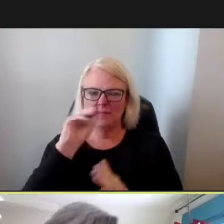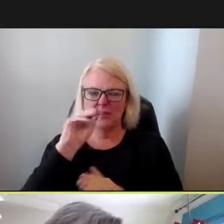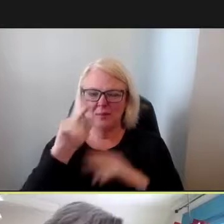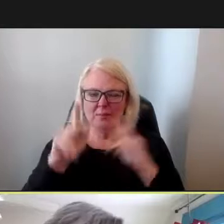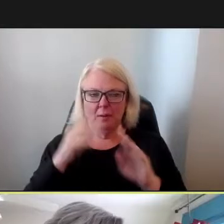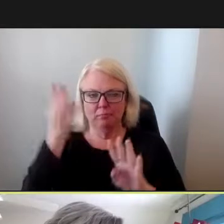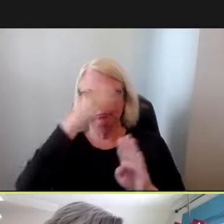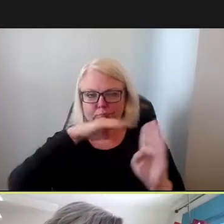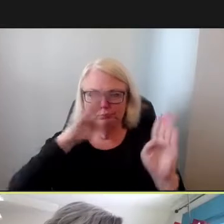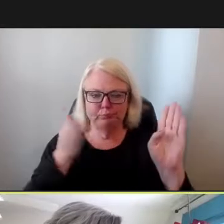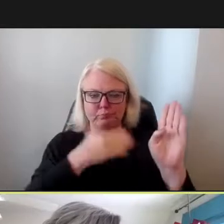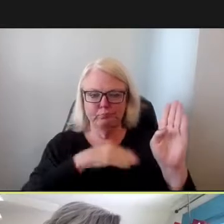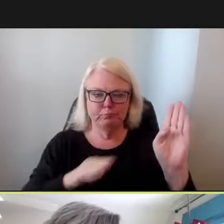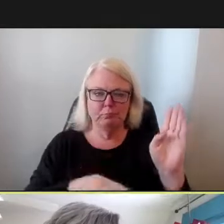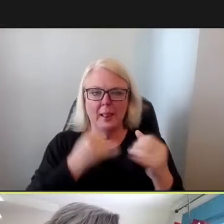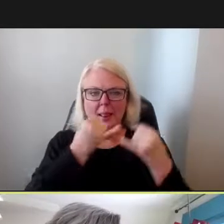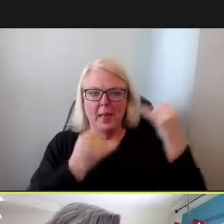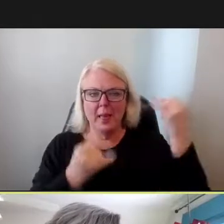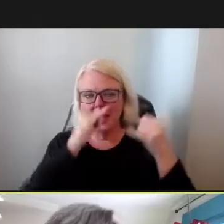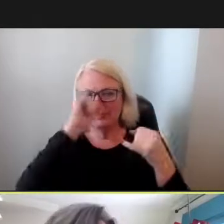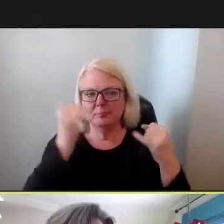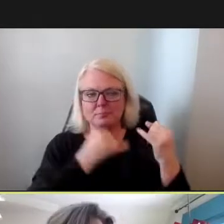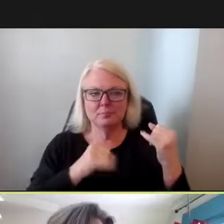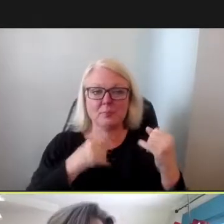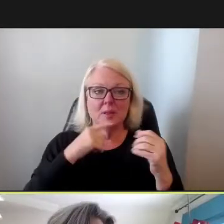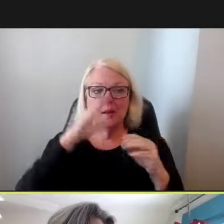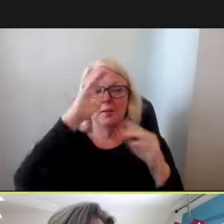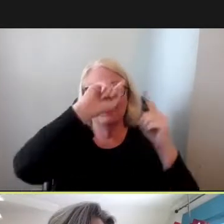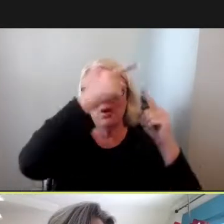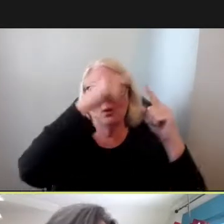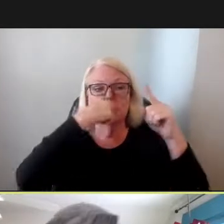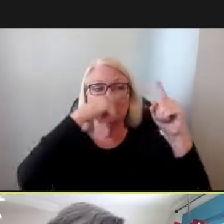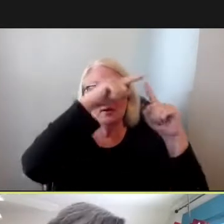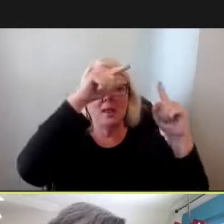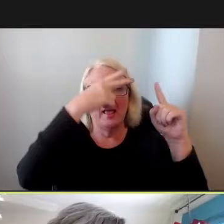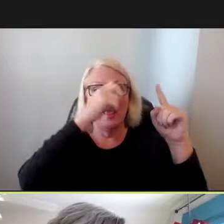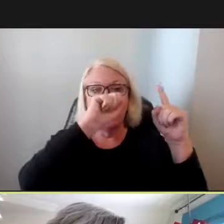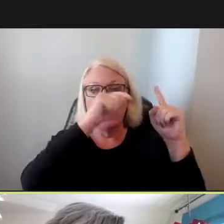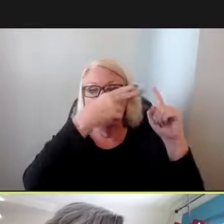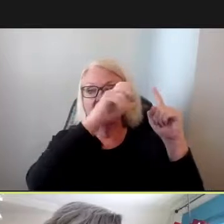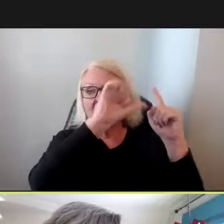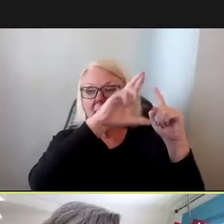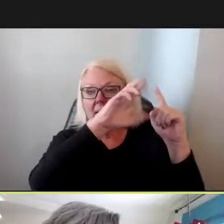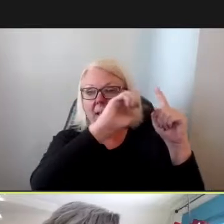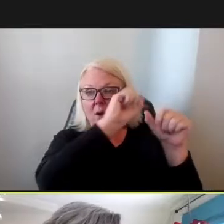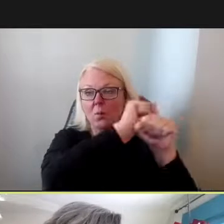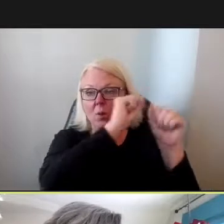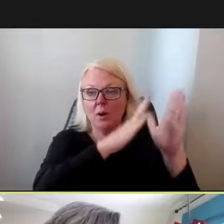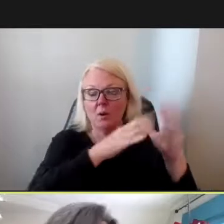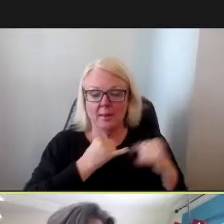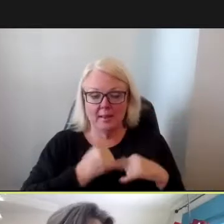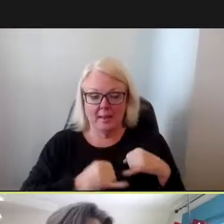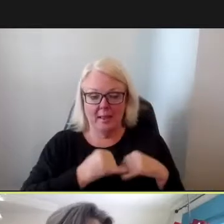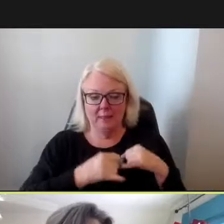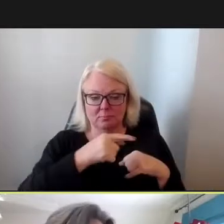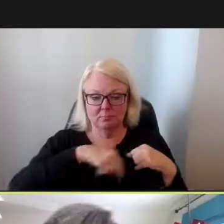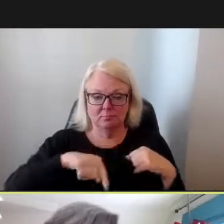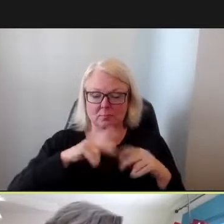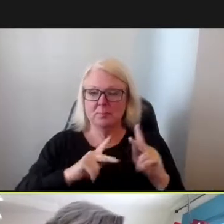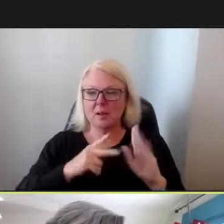long winding line. At the head of the line is a person labeled healthcare worker. Near the end of the line are people